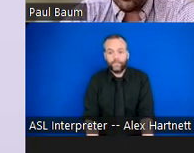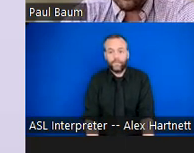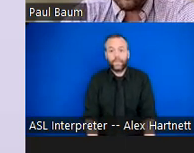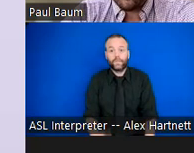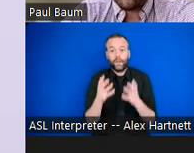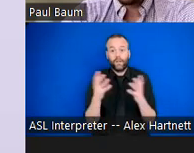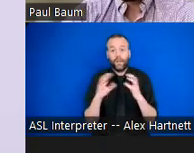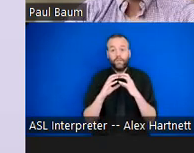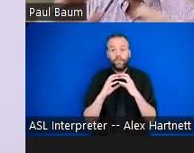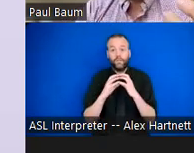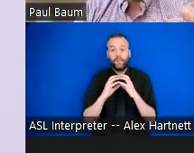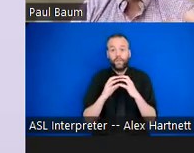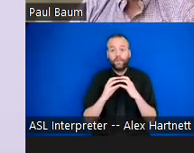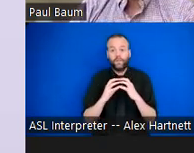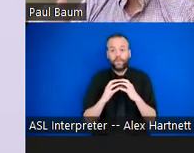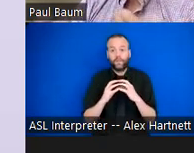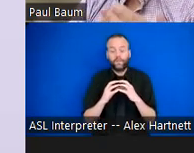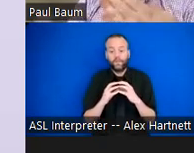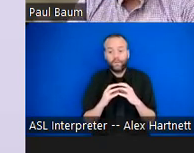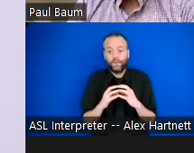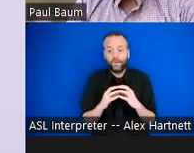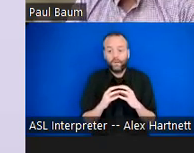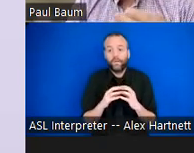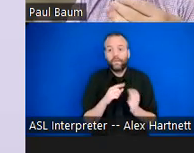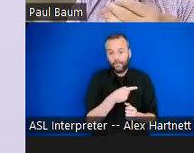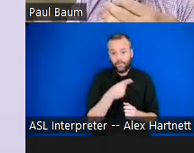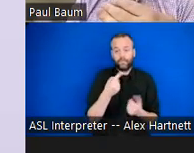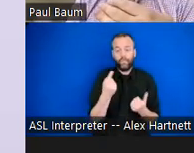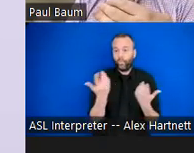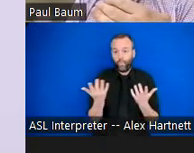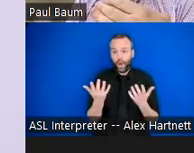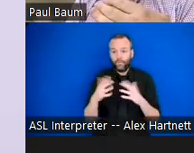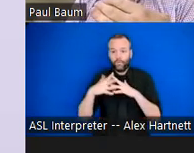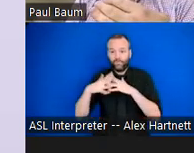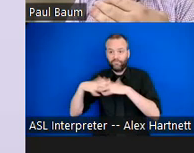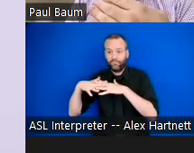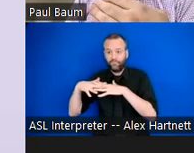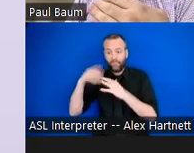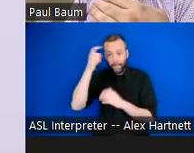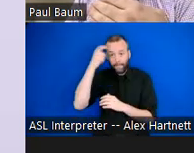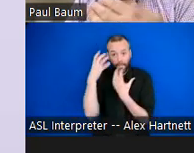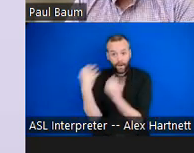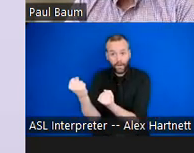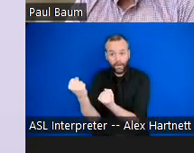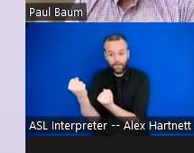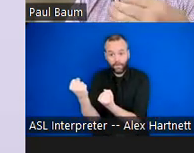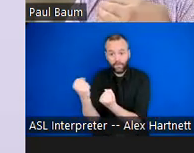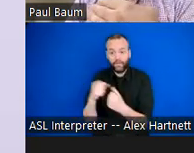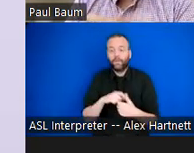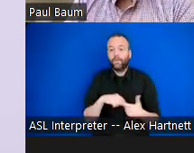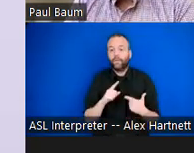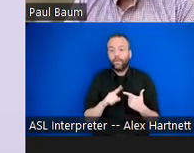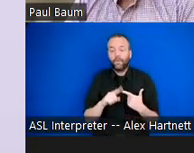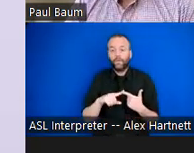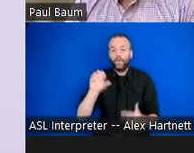there between the mental health, the sexuality,